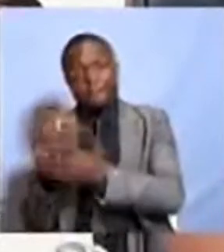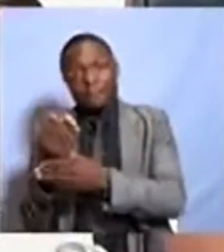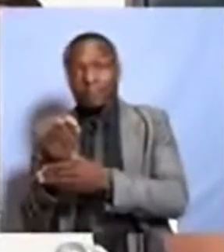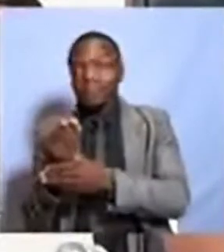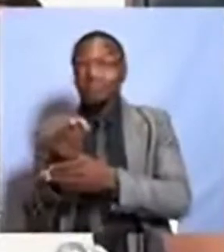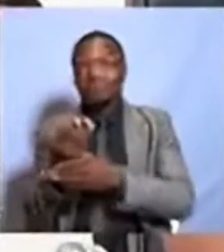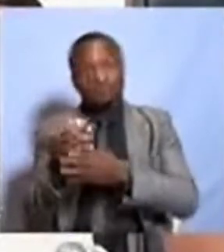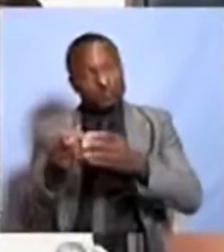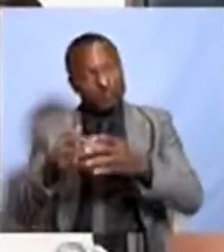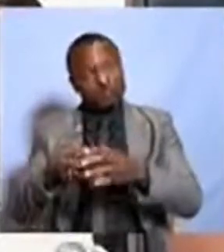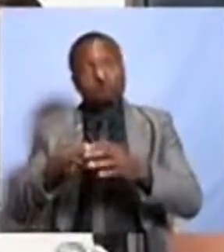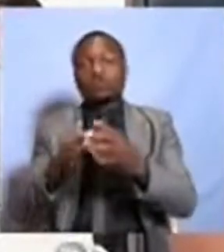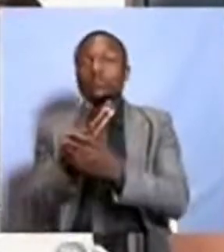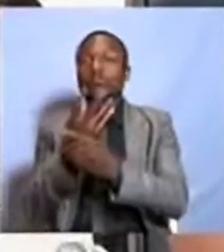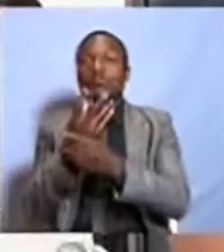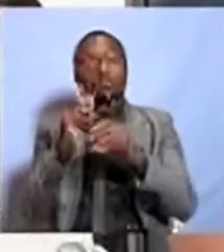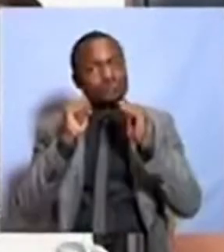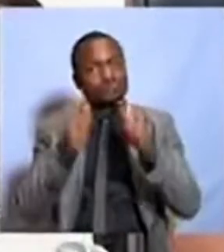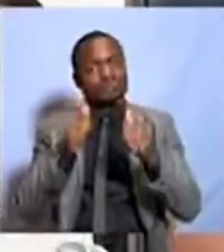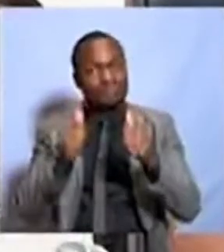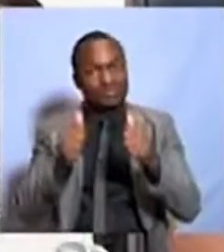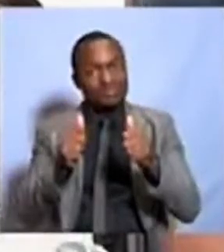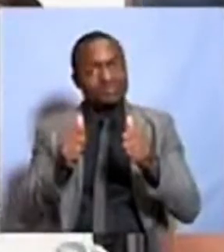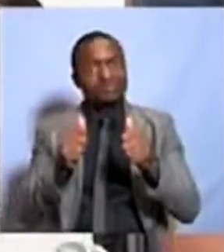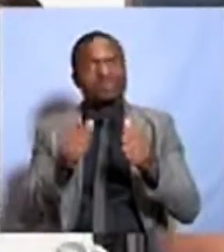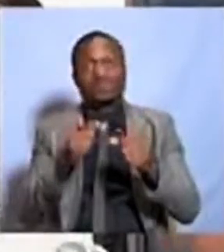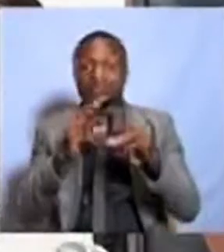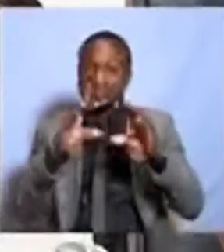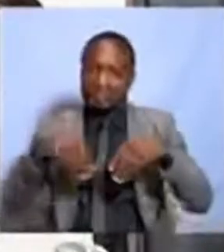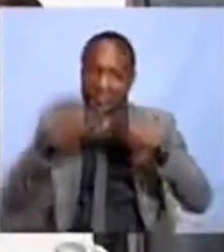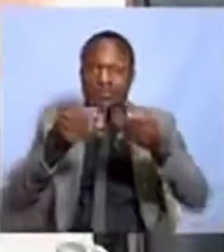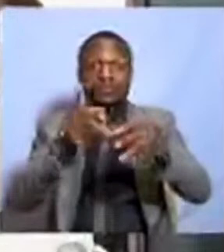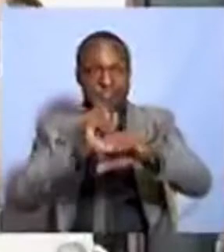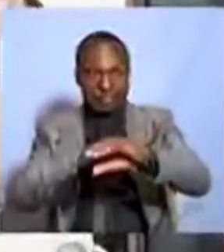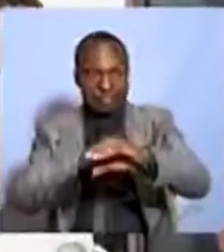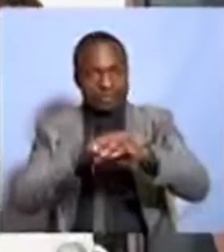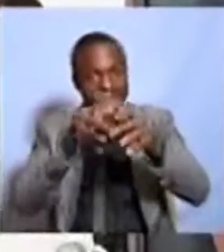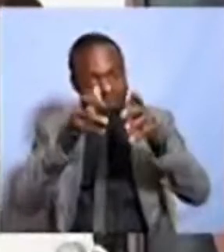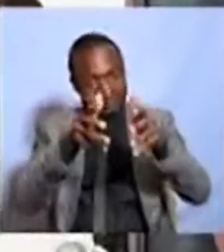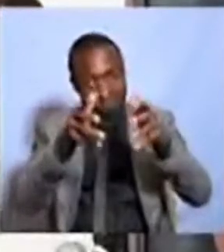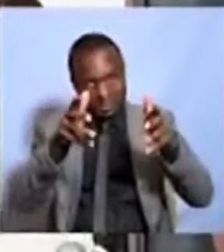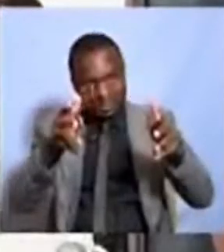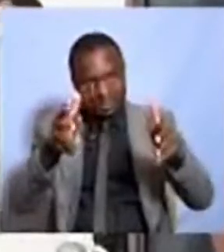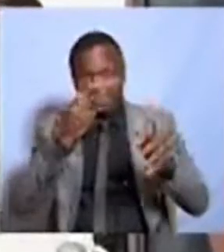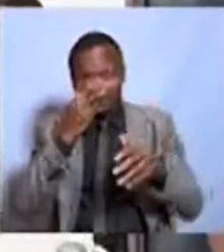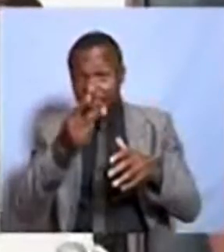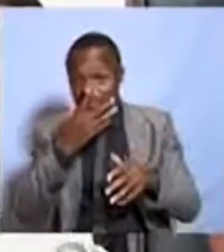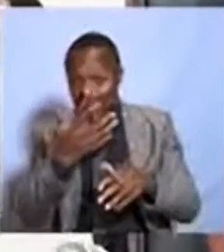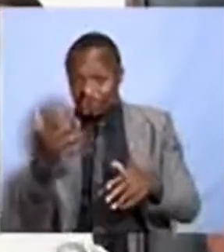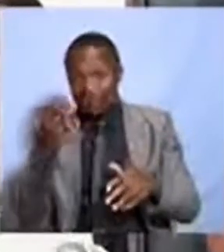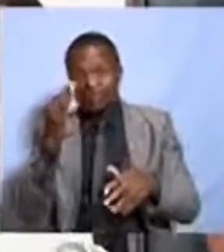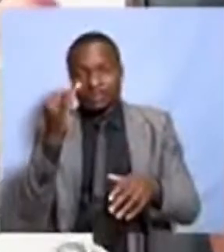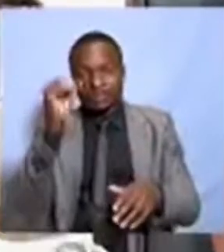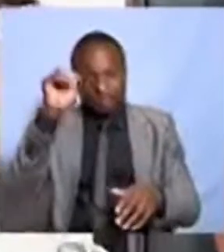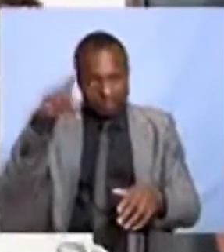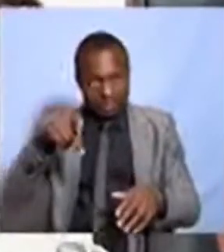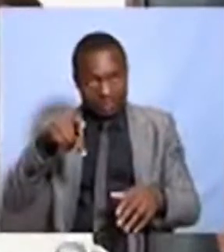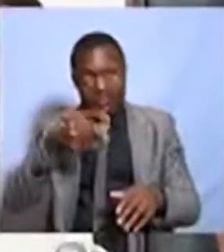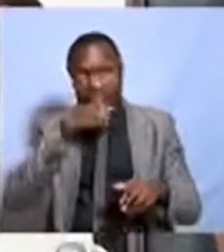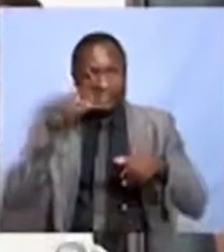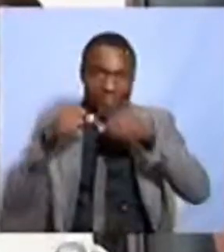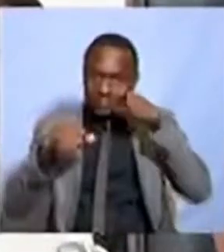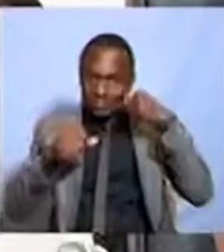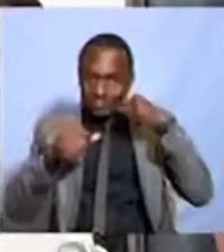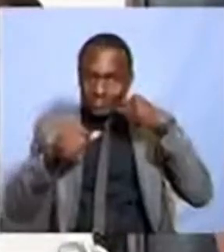properly, and that's why we're also saying that if we're given also a chance to also expand and look at things like the FISIP and agriculture, we'd also say